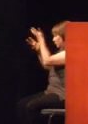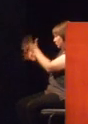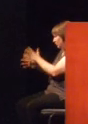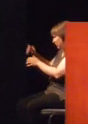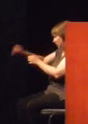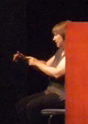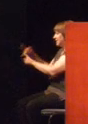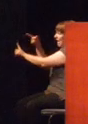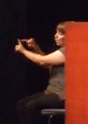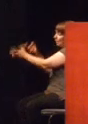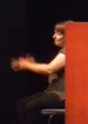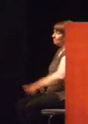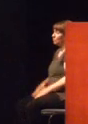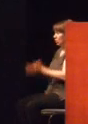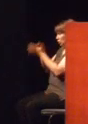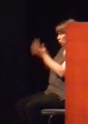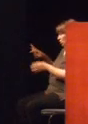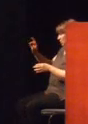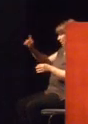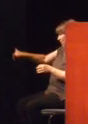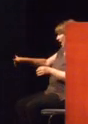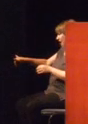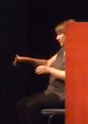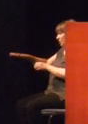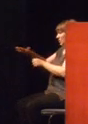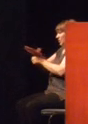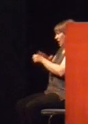they've selected. And the students choose that based on their area of